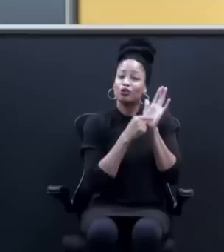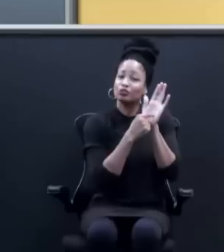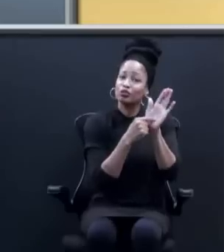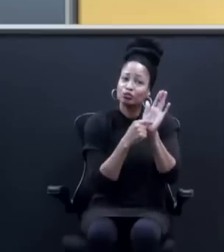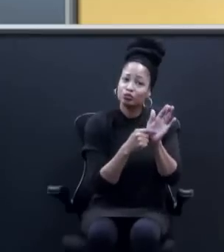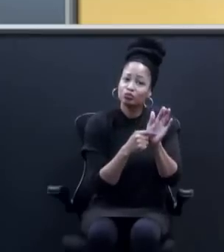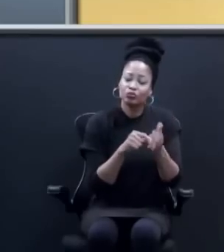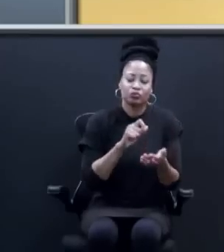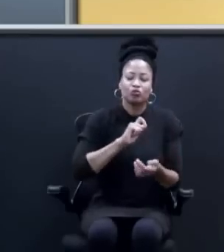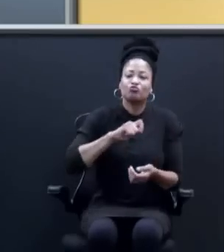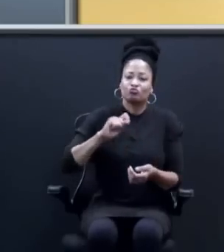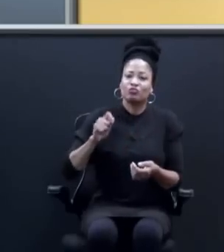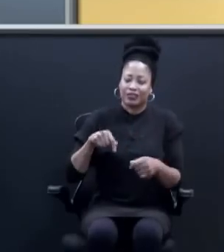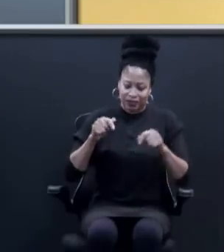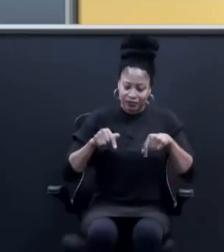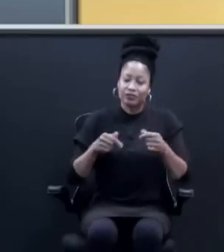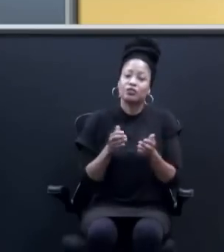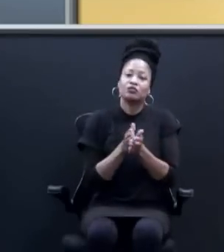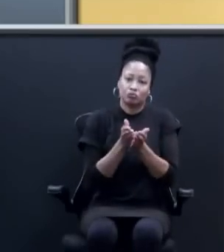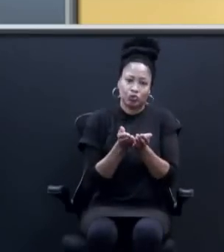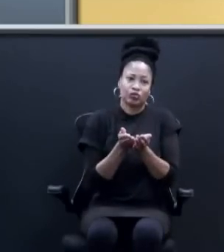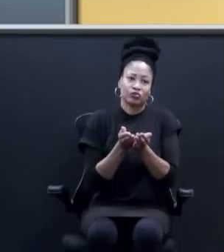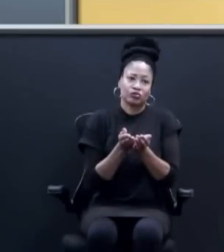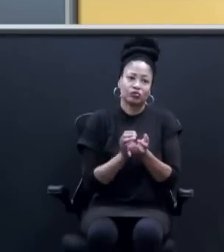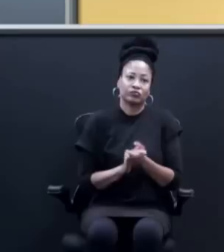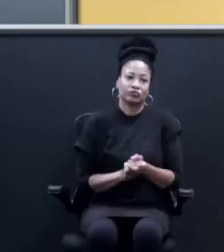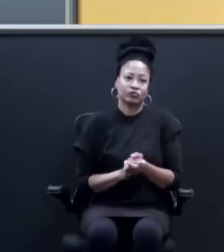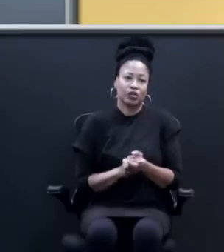1 Corinthians 15.